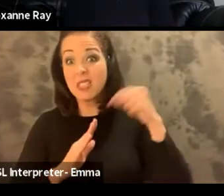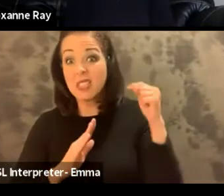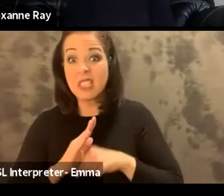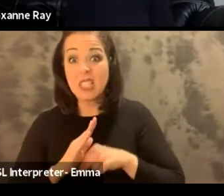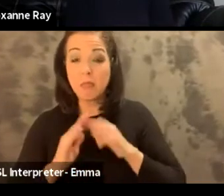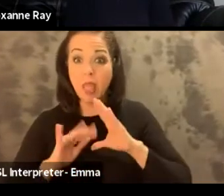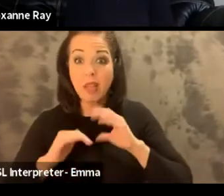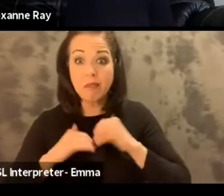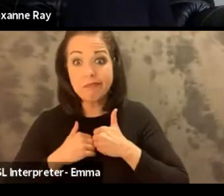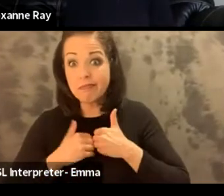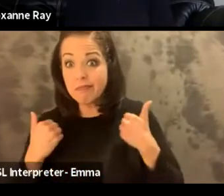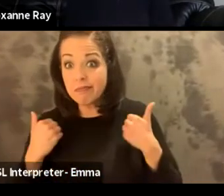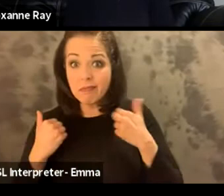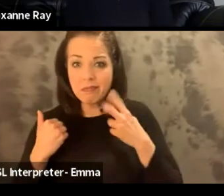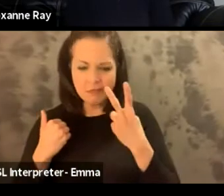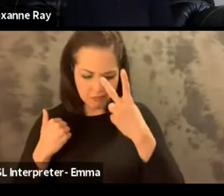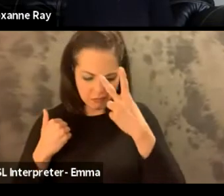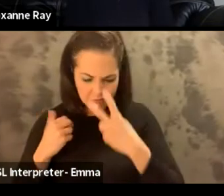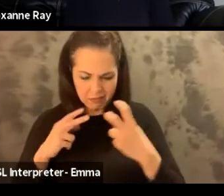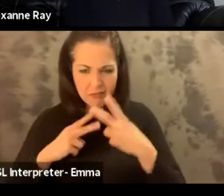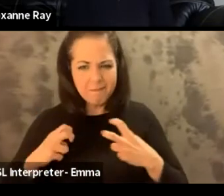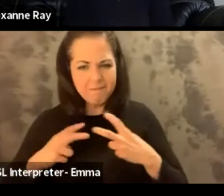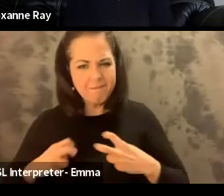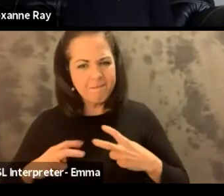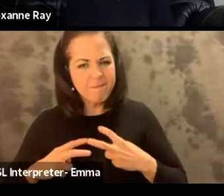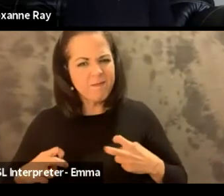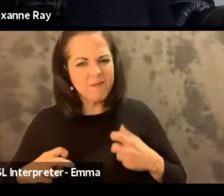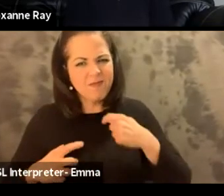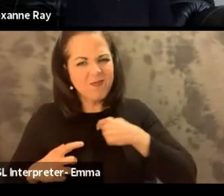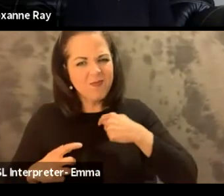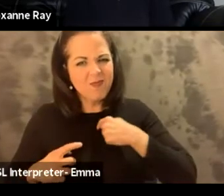and thought about what I had been covering and who I was covering.